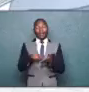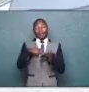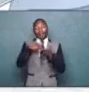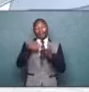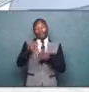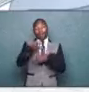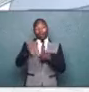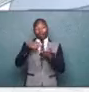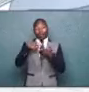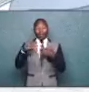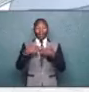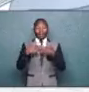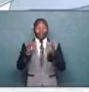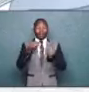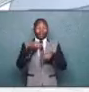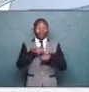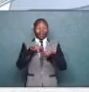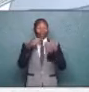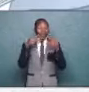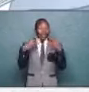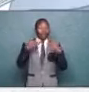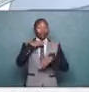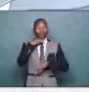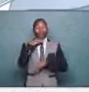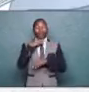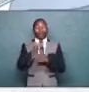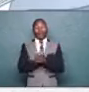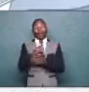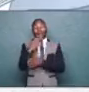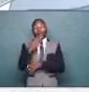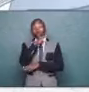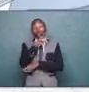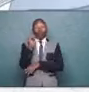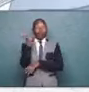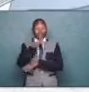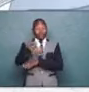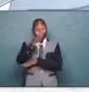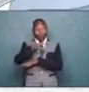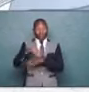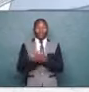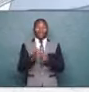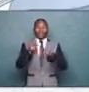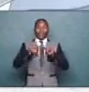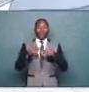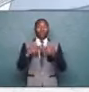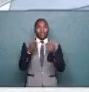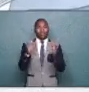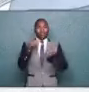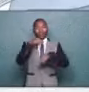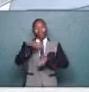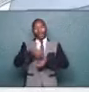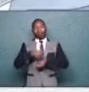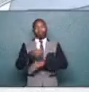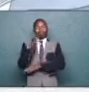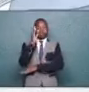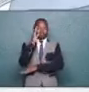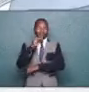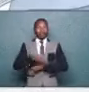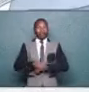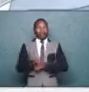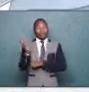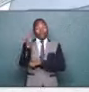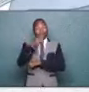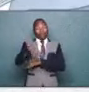registration centers will open from 8 a.m. to 4 p.m. on both days and will remain open during the lunchtime on